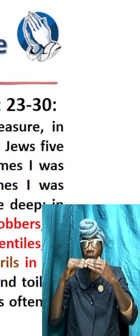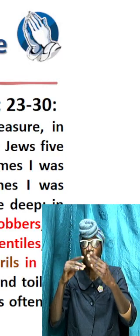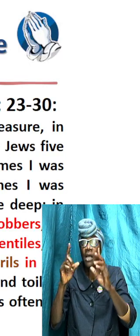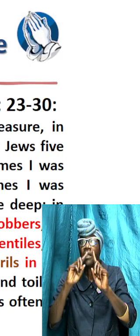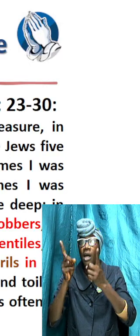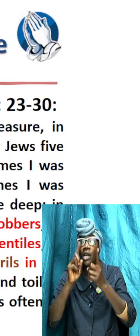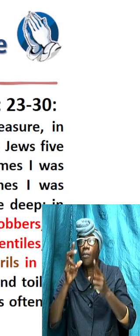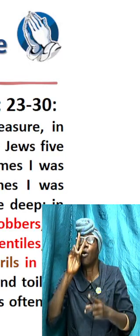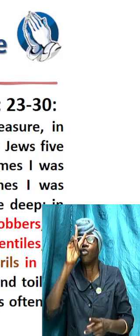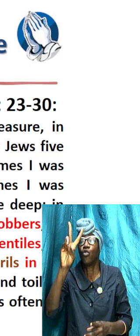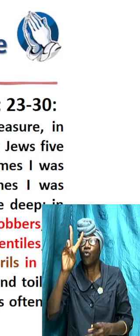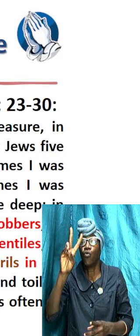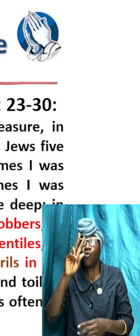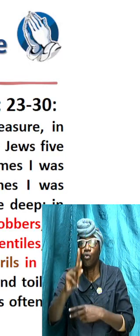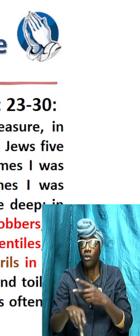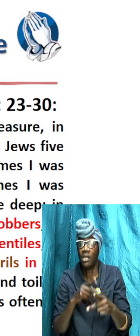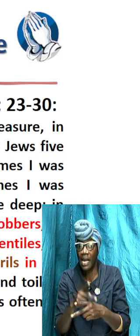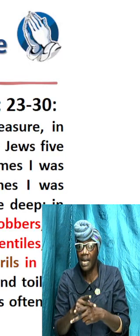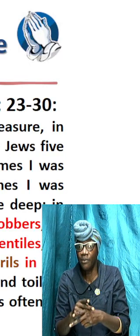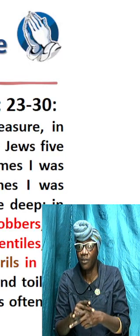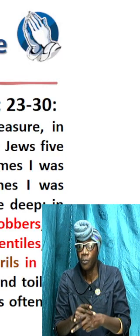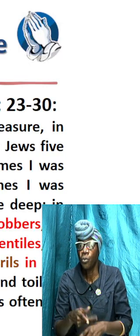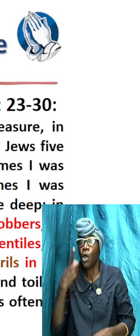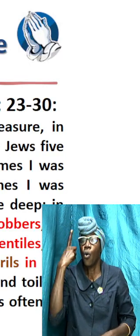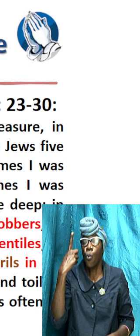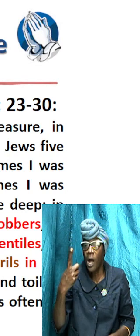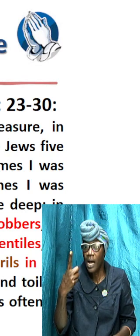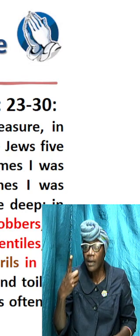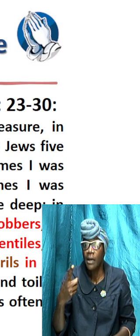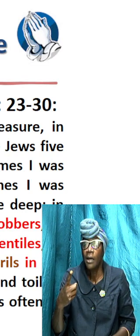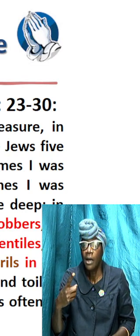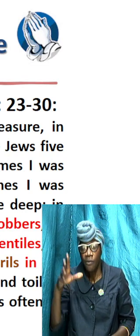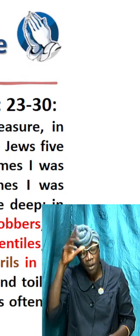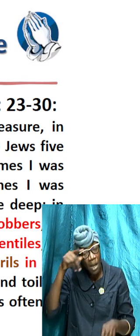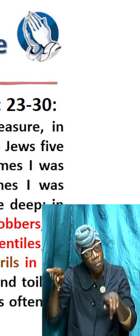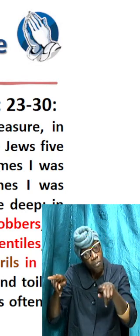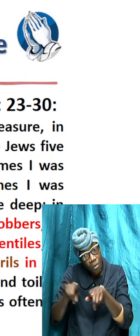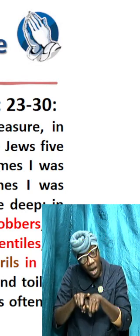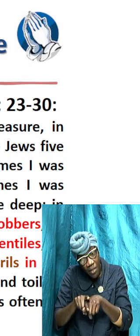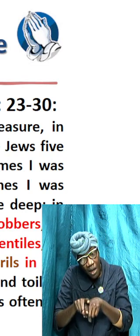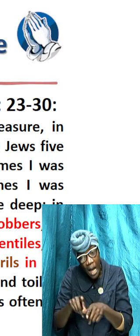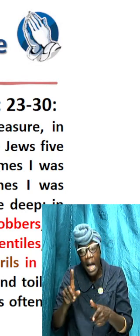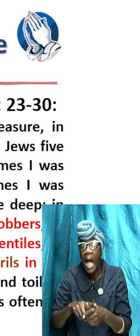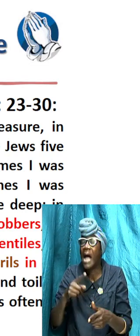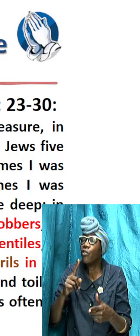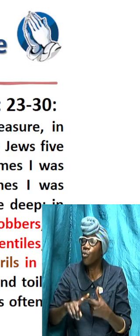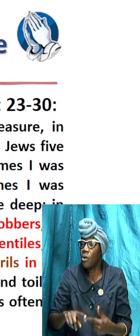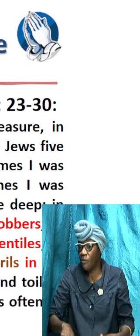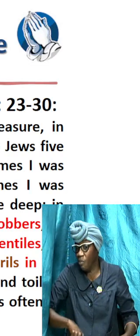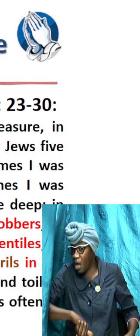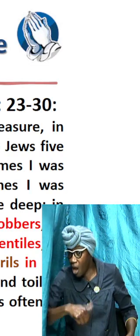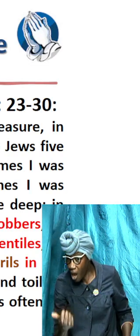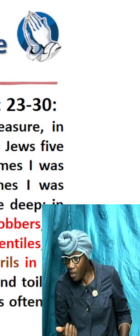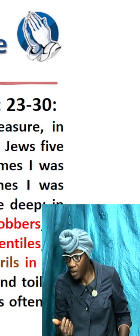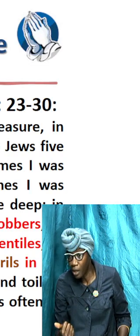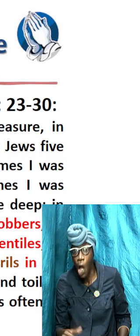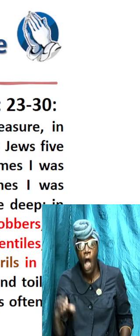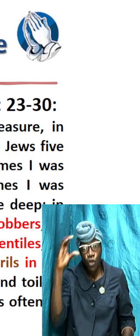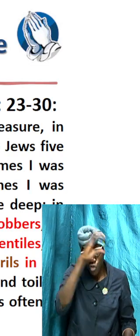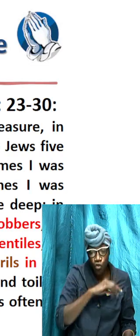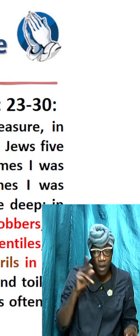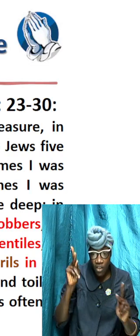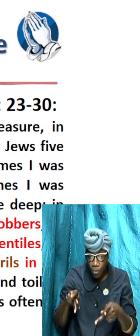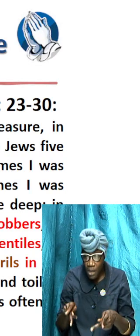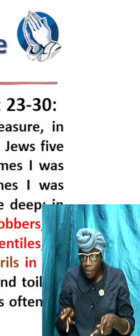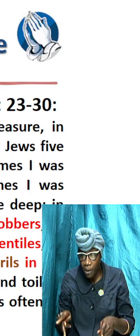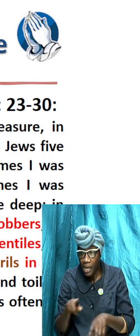describing the stripes that he got from his brethren, the Jews, and he was describing stripes that he got from the heathens. So in one case, he got